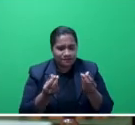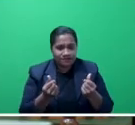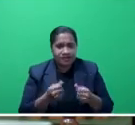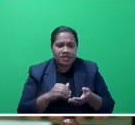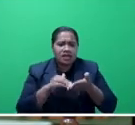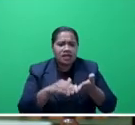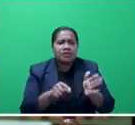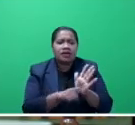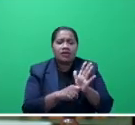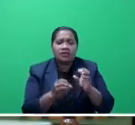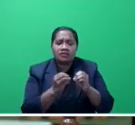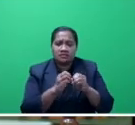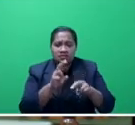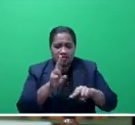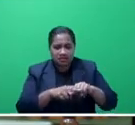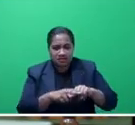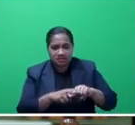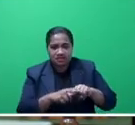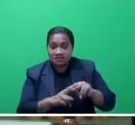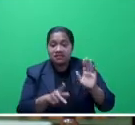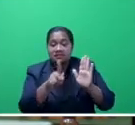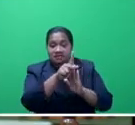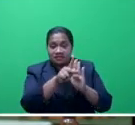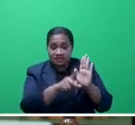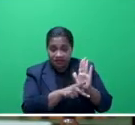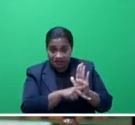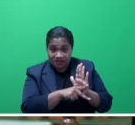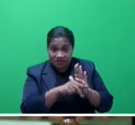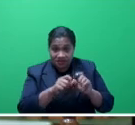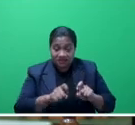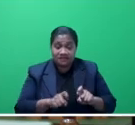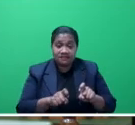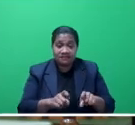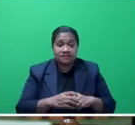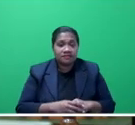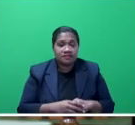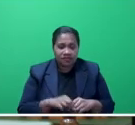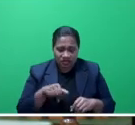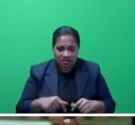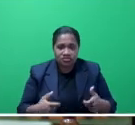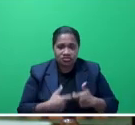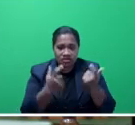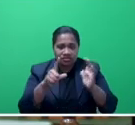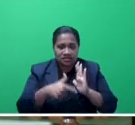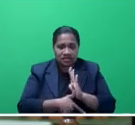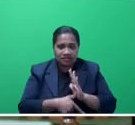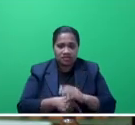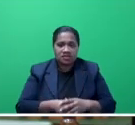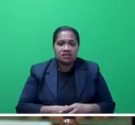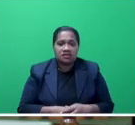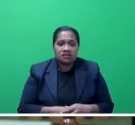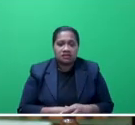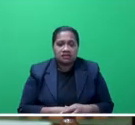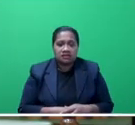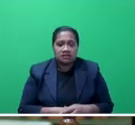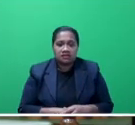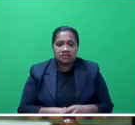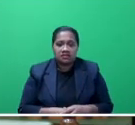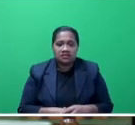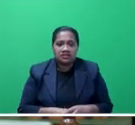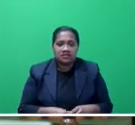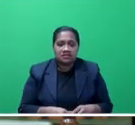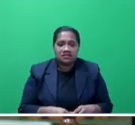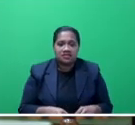maintain an accommodative monetary policy stance through these challenging times. Our strong reserves position will